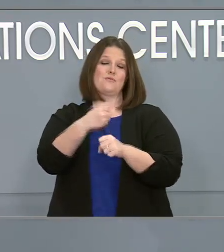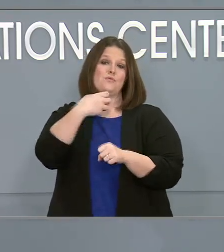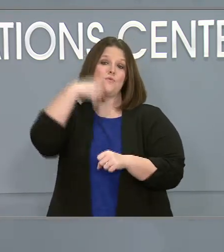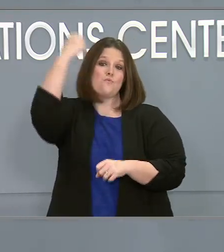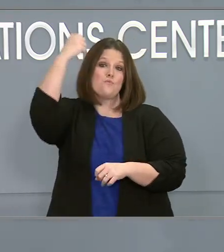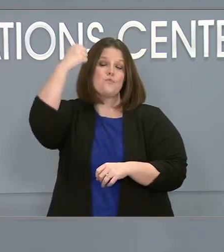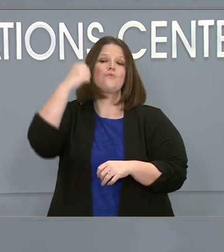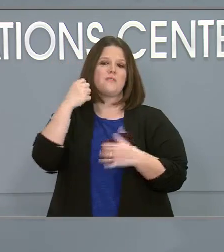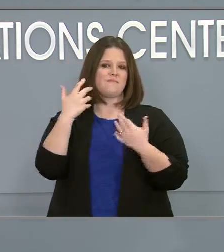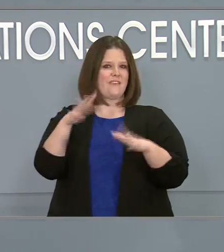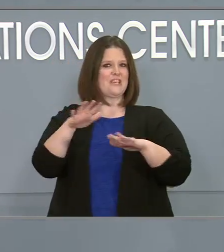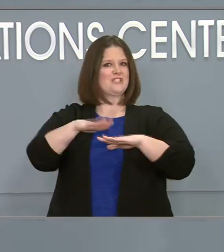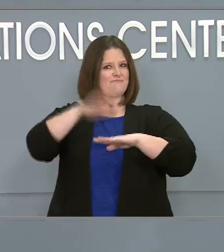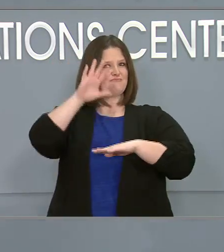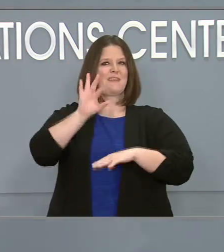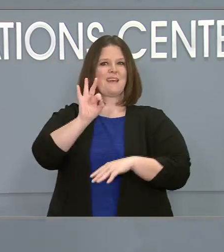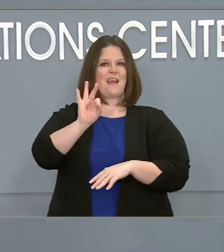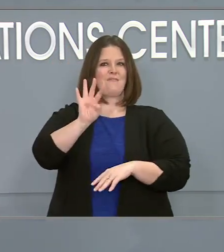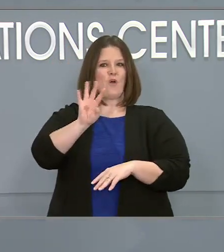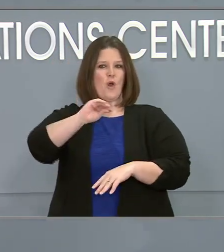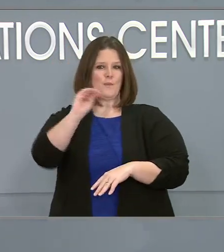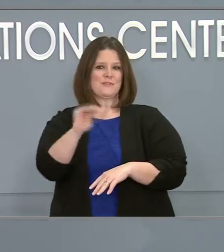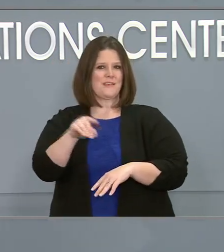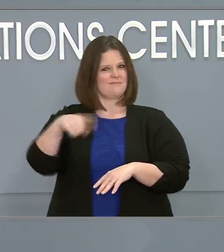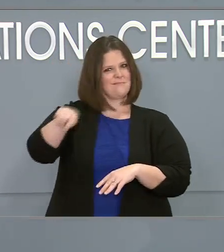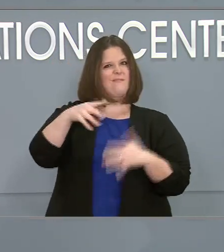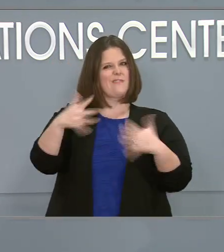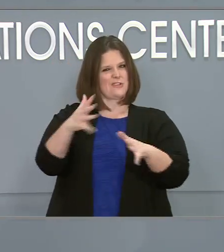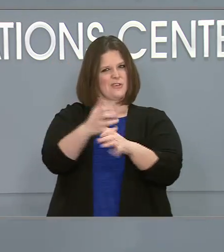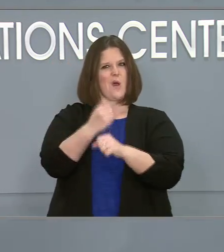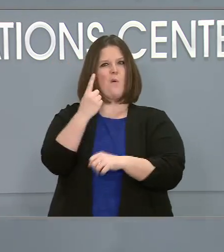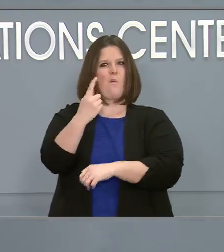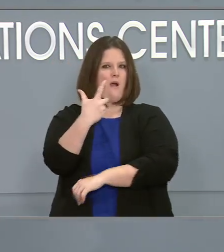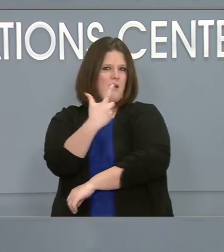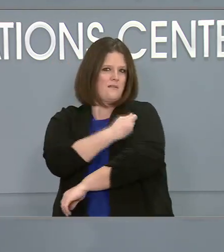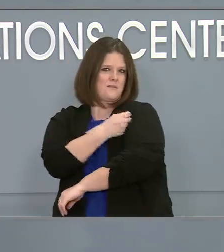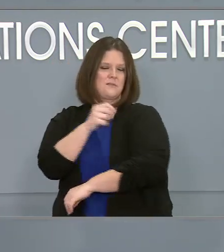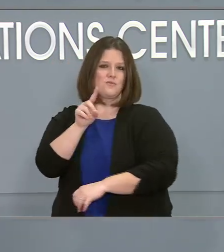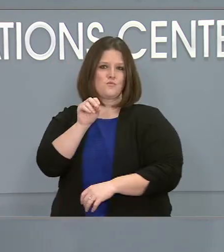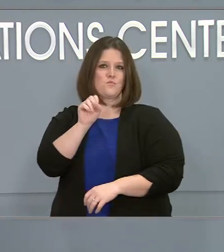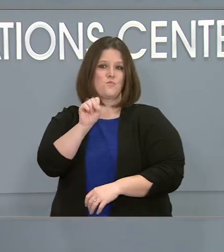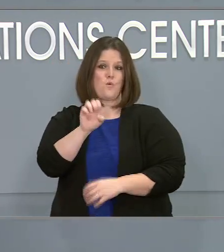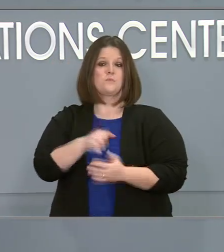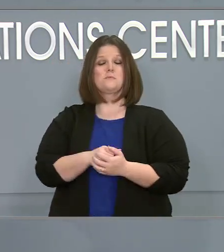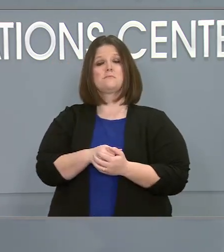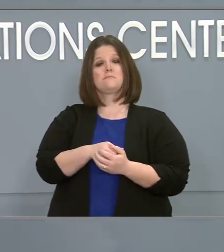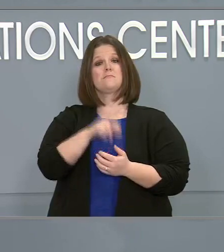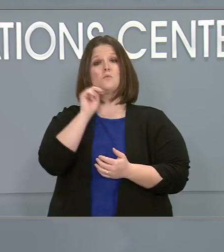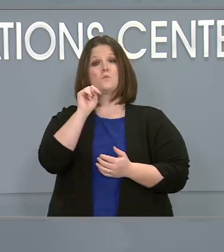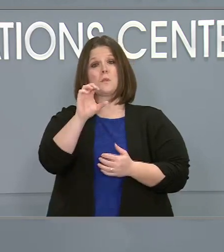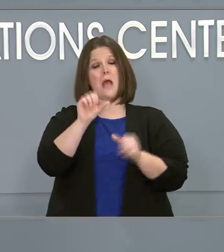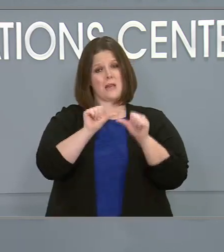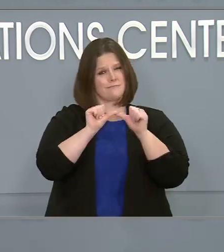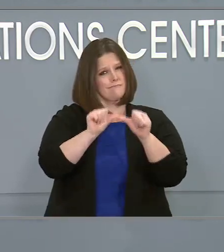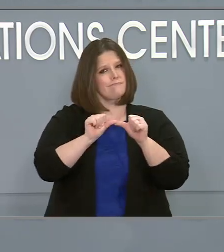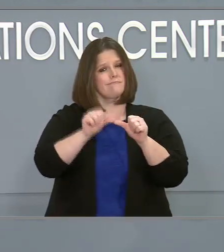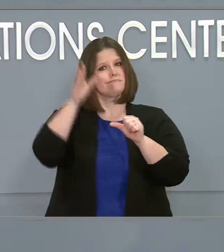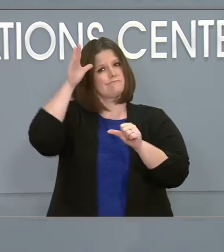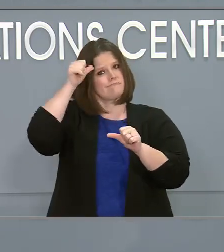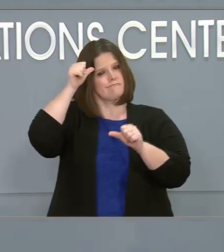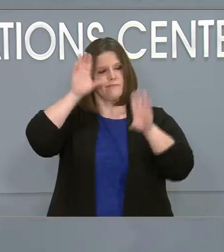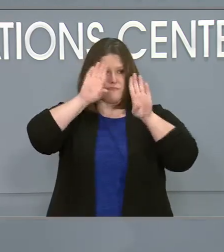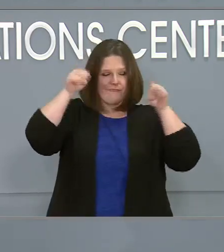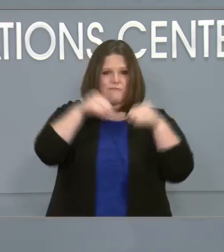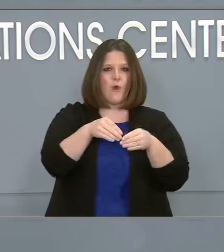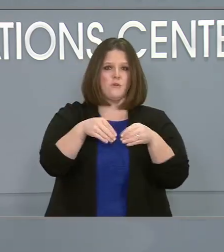vaccine. North Carolina continues to work every day to increase the number of people vaccinated. And our teams are in close